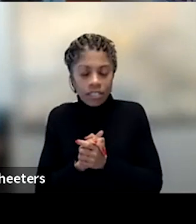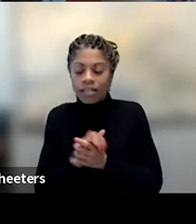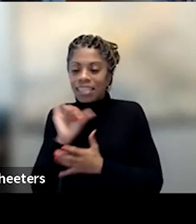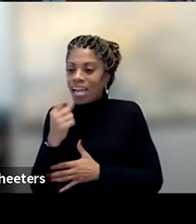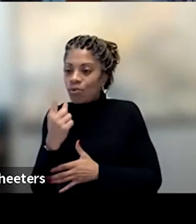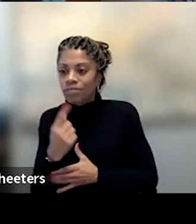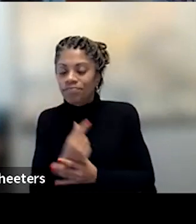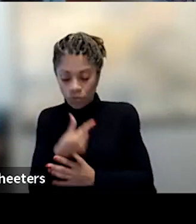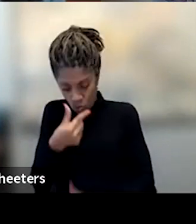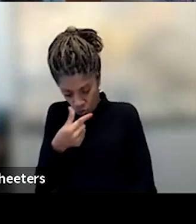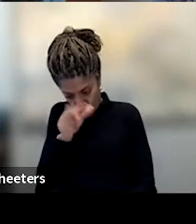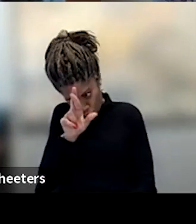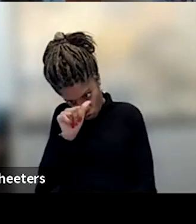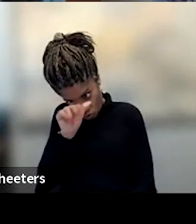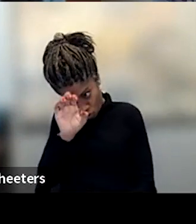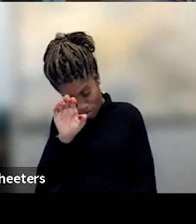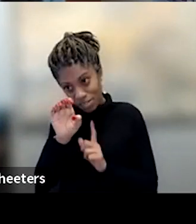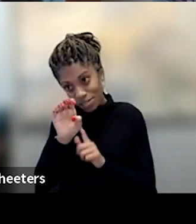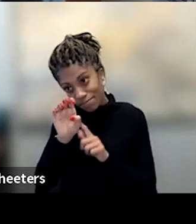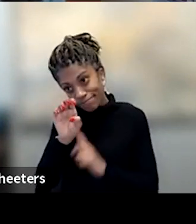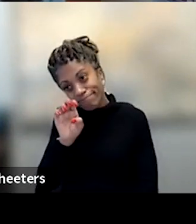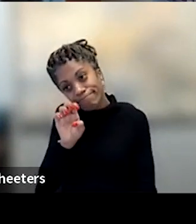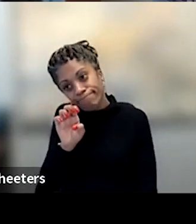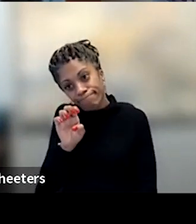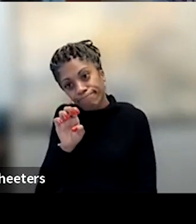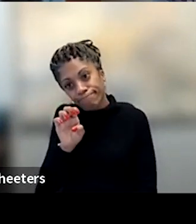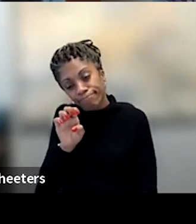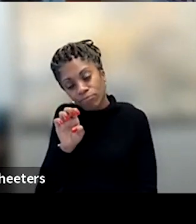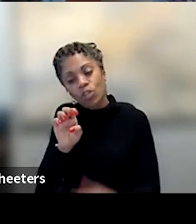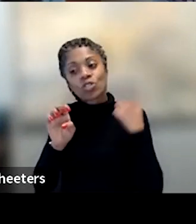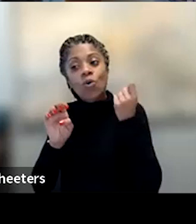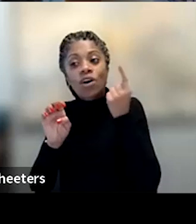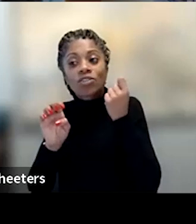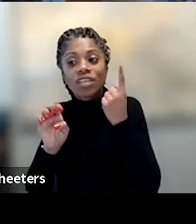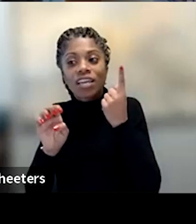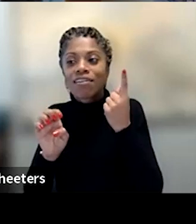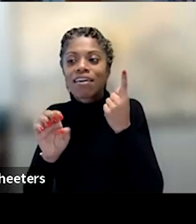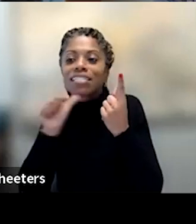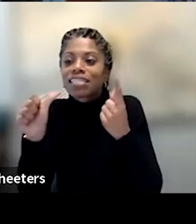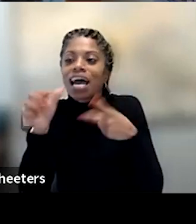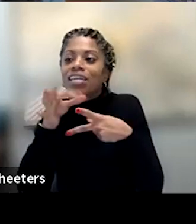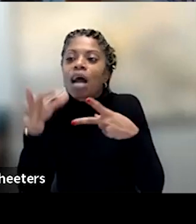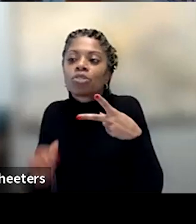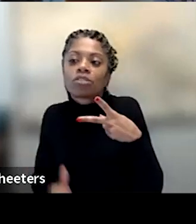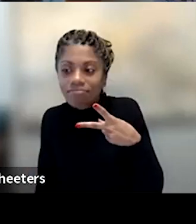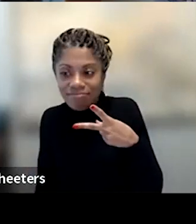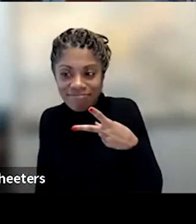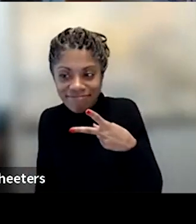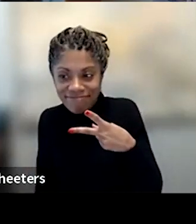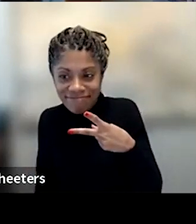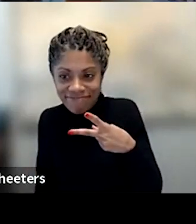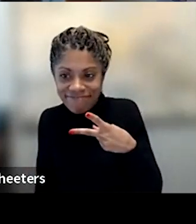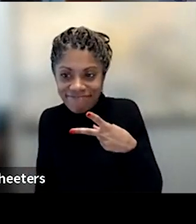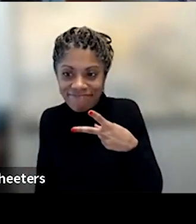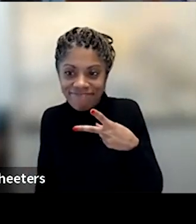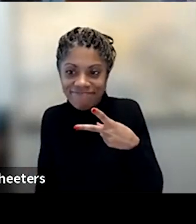because what we all know is that this is no longer optional. This is the way forward. Like, it's not, you can say